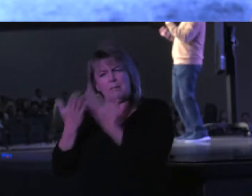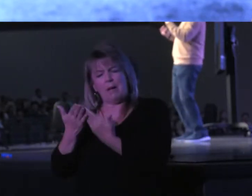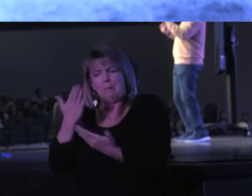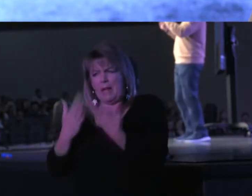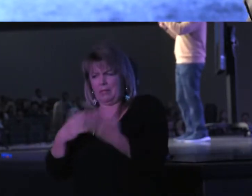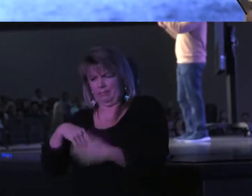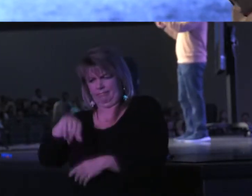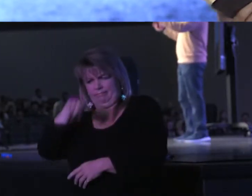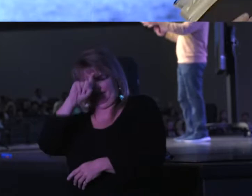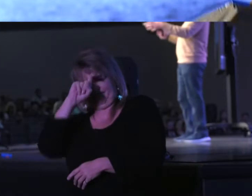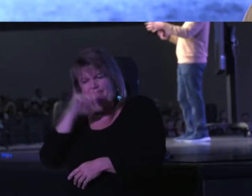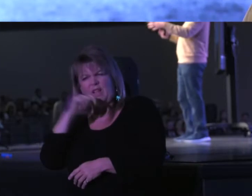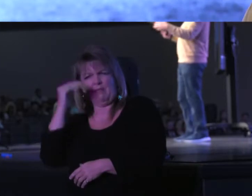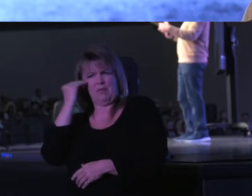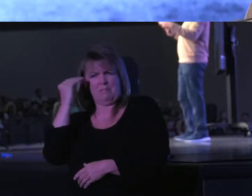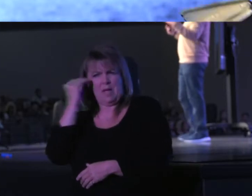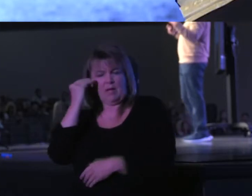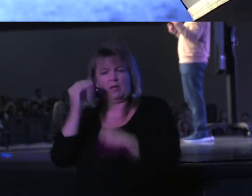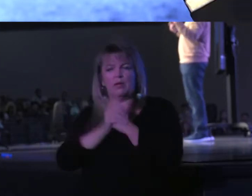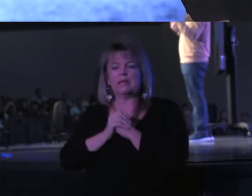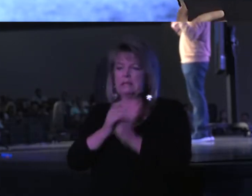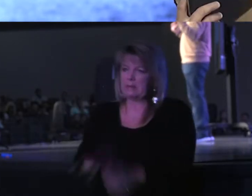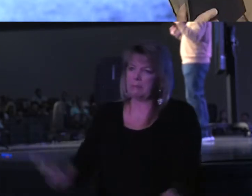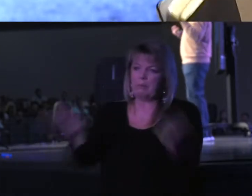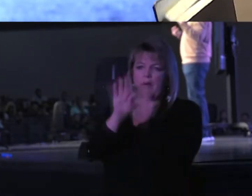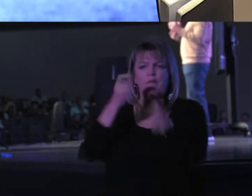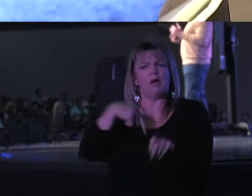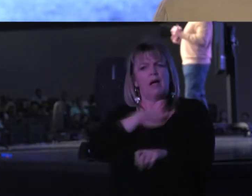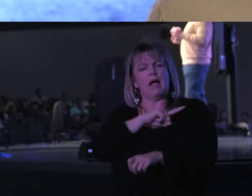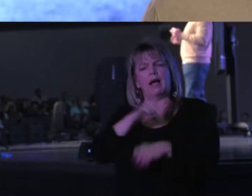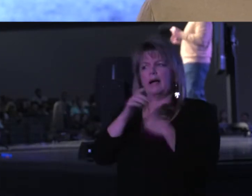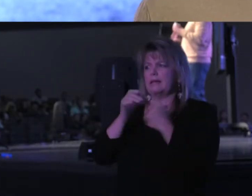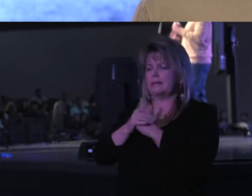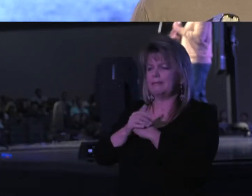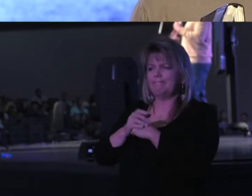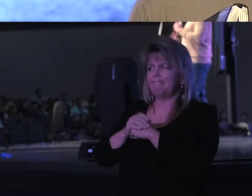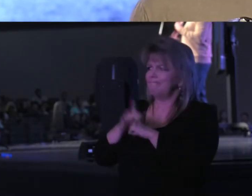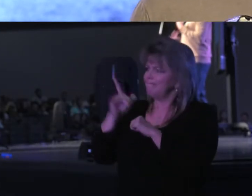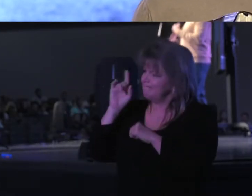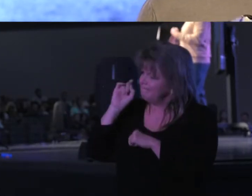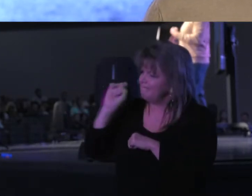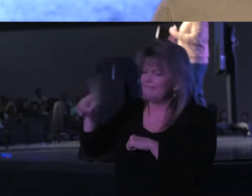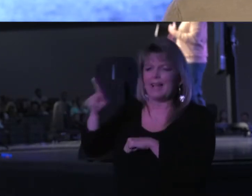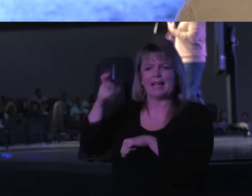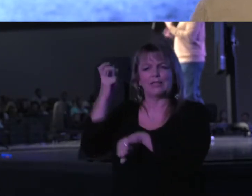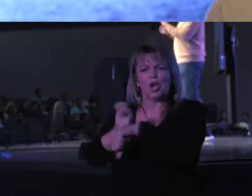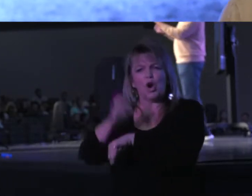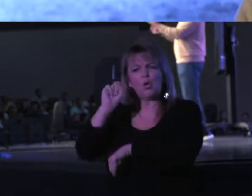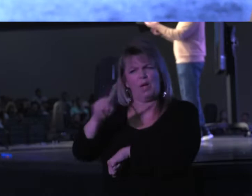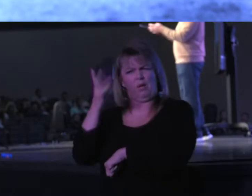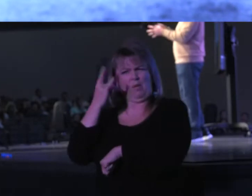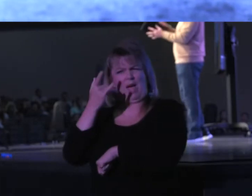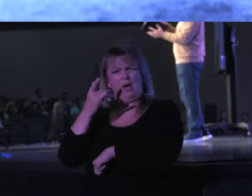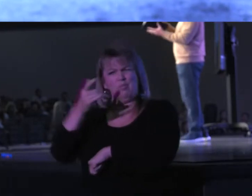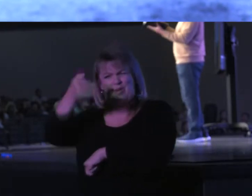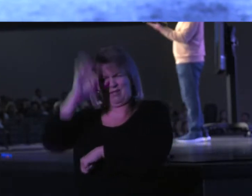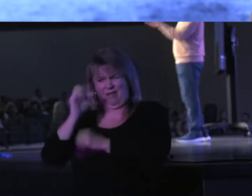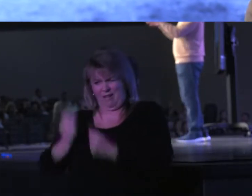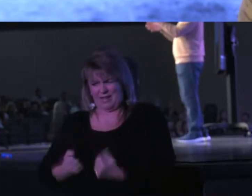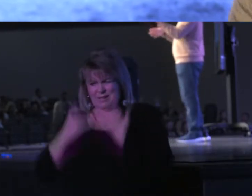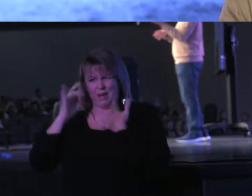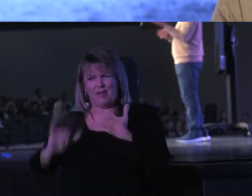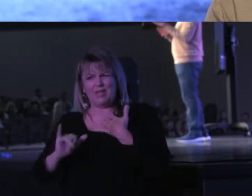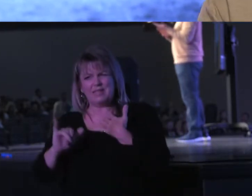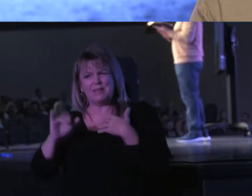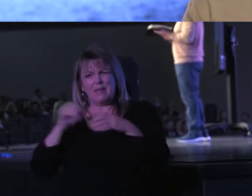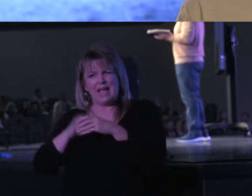we may not be as familiar with, it's important for us to ask the hard question, Why would God inspire this to be